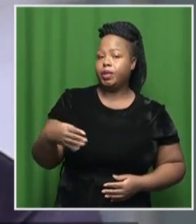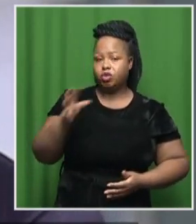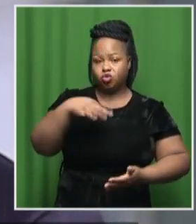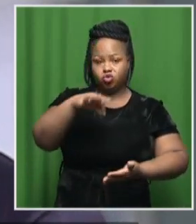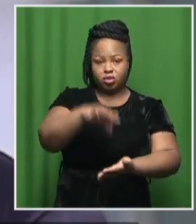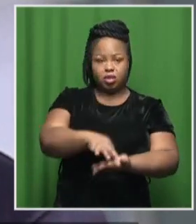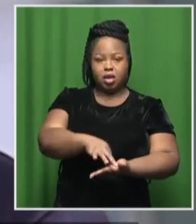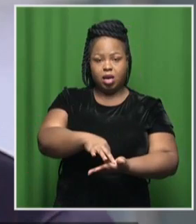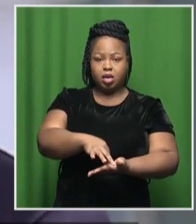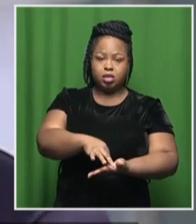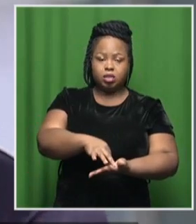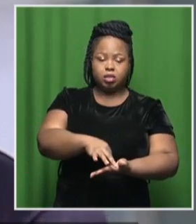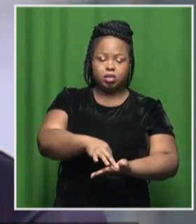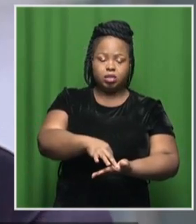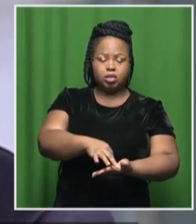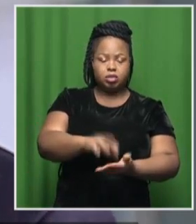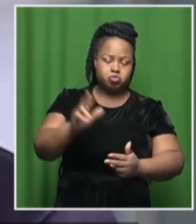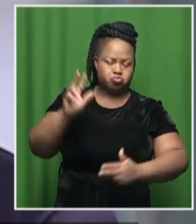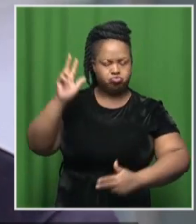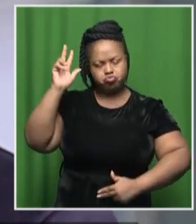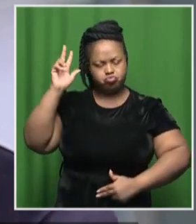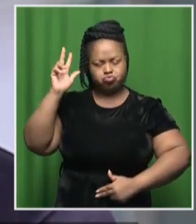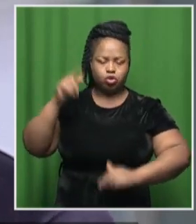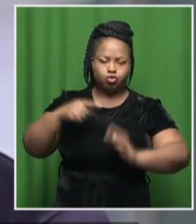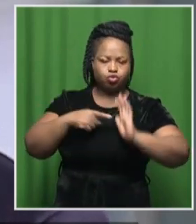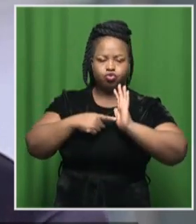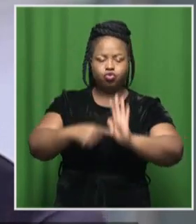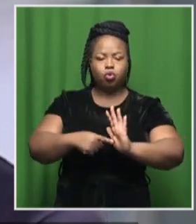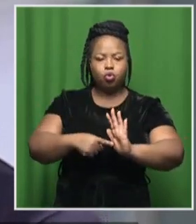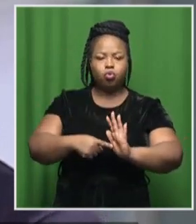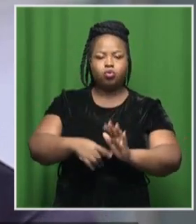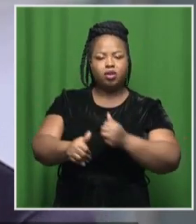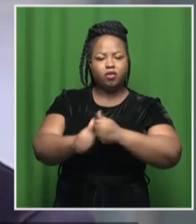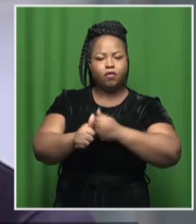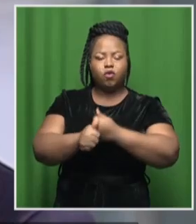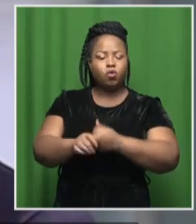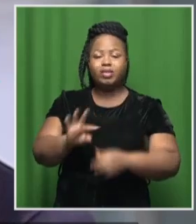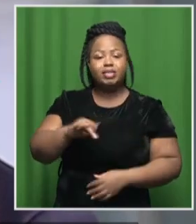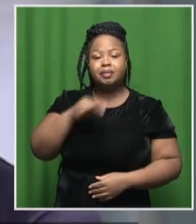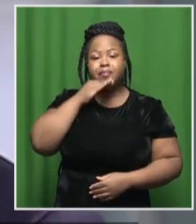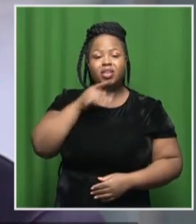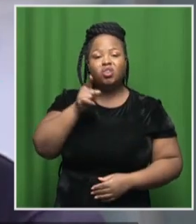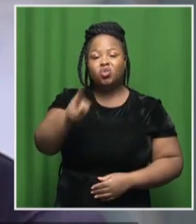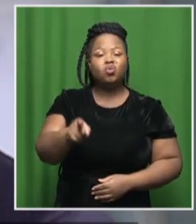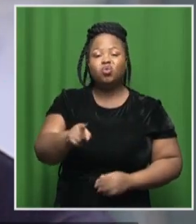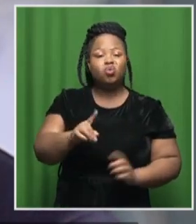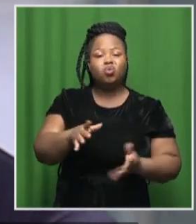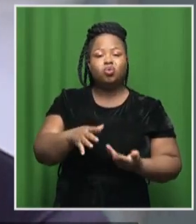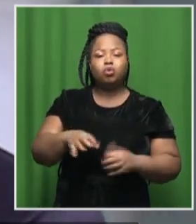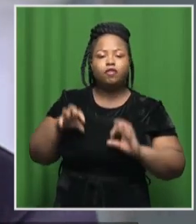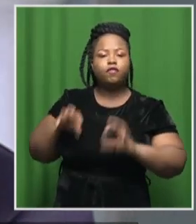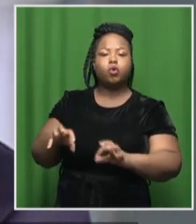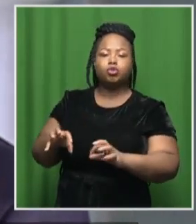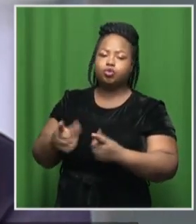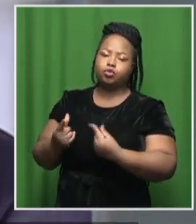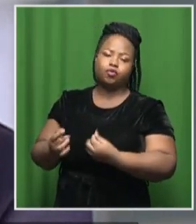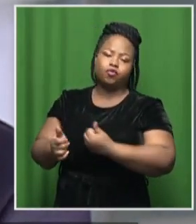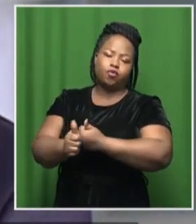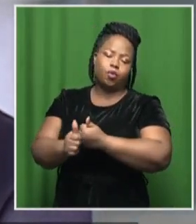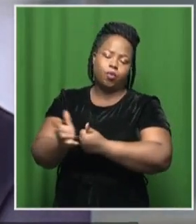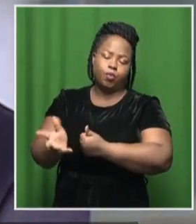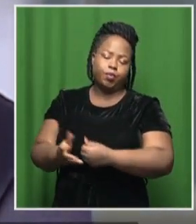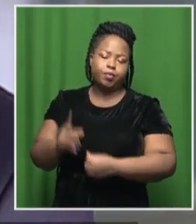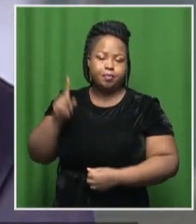sign it symbolically, it doesn't mean that they're not bound by it. Okay. So we, as far as we know, have